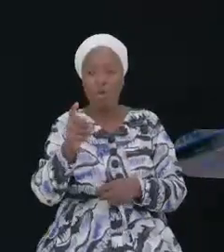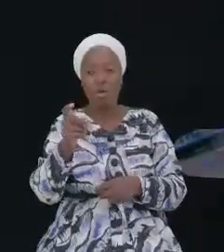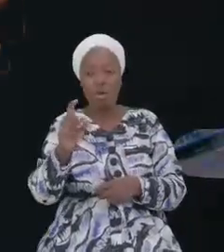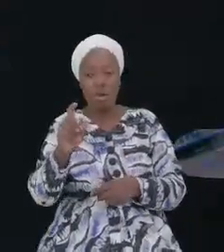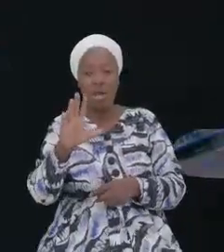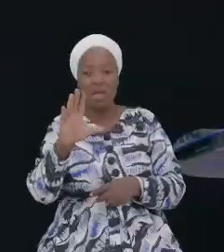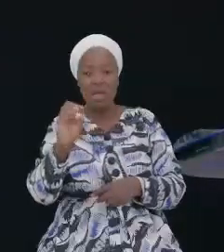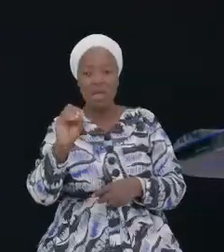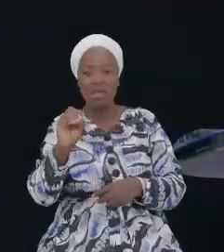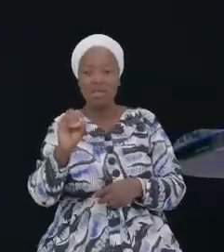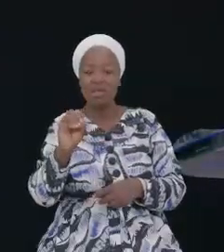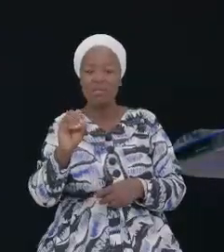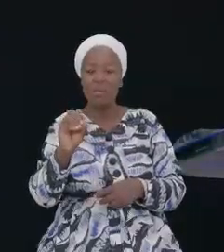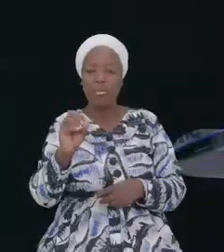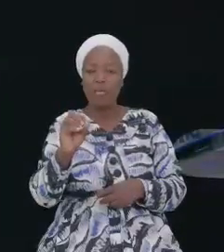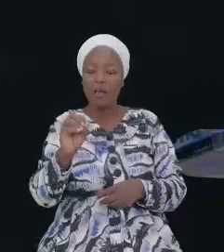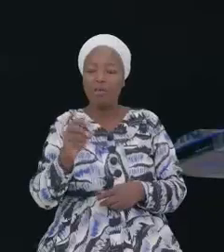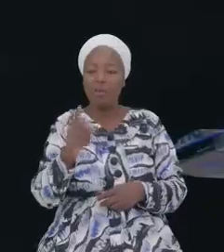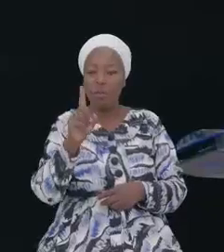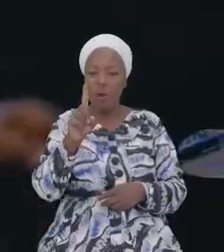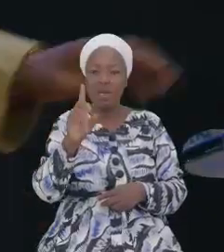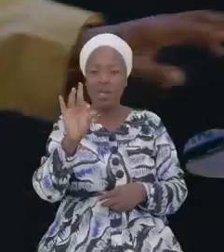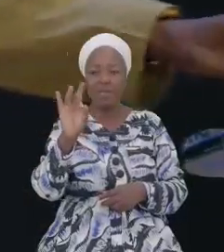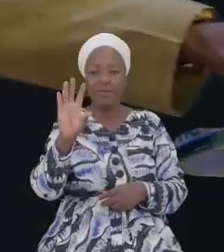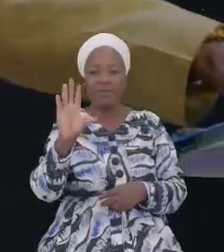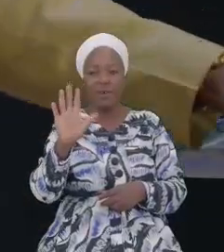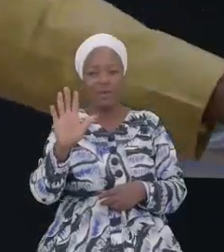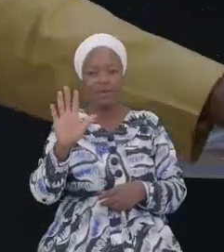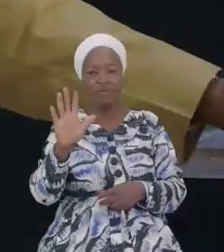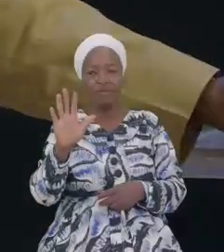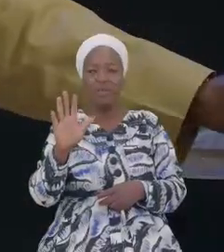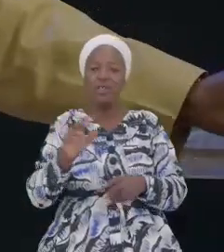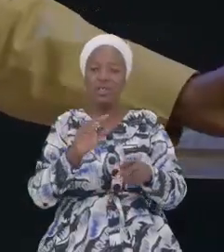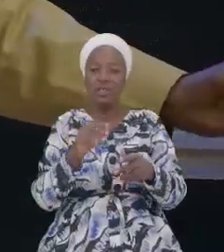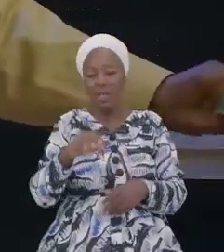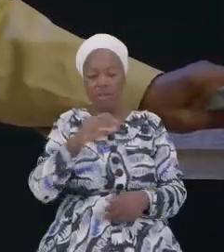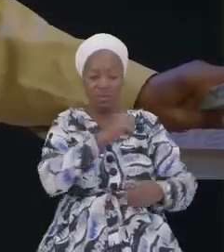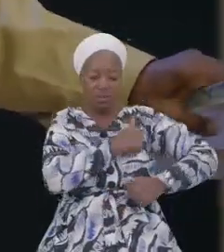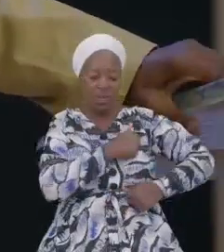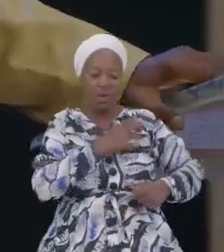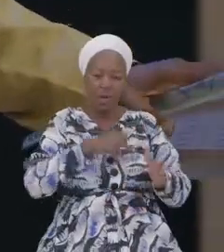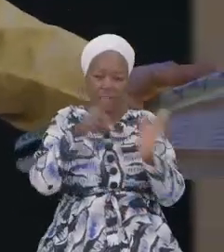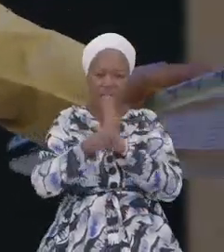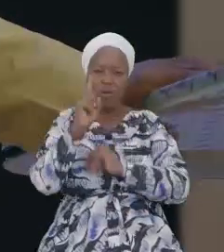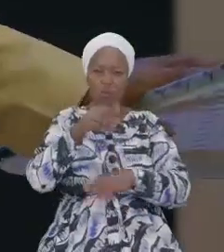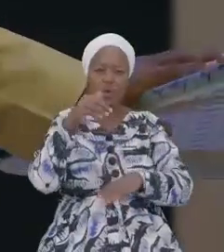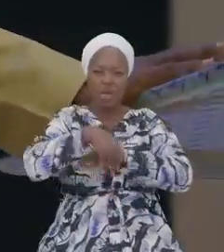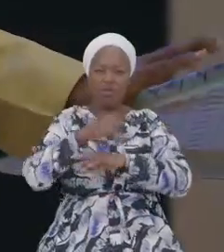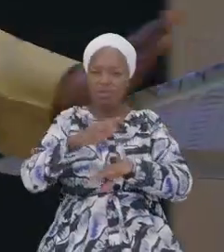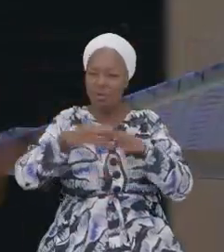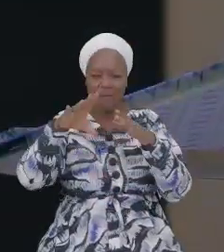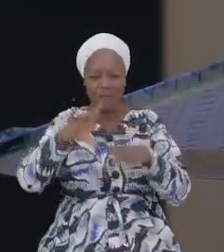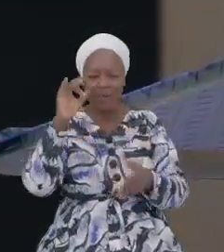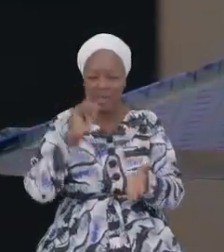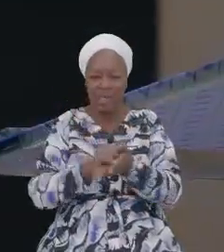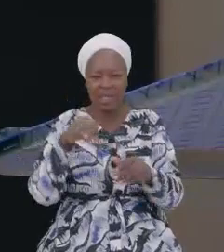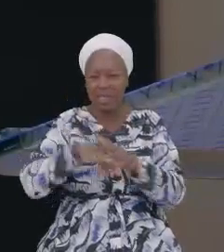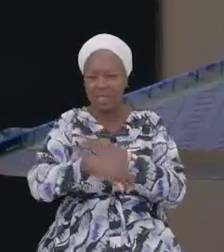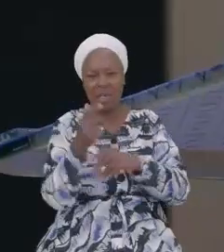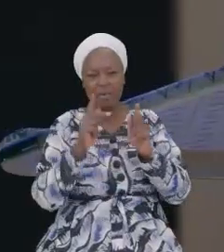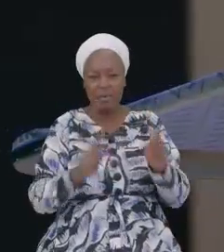185 soldiers were killed in one night. You don't find that with everybody. Every